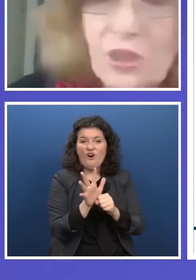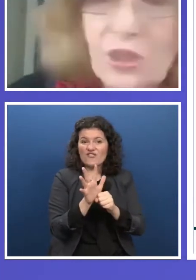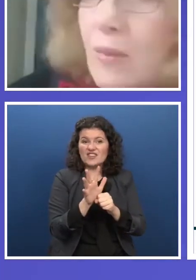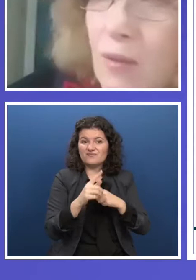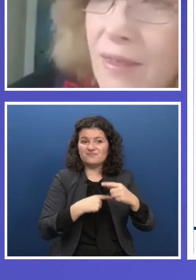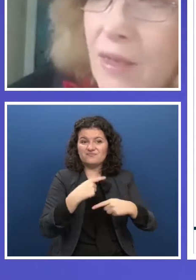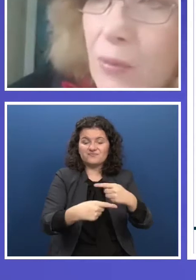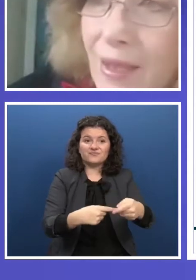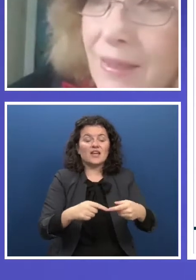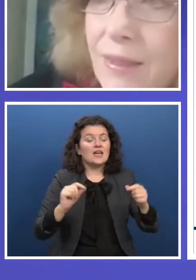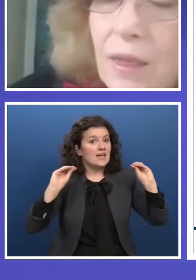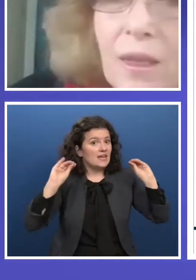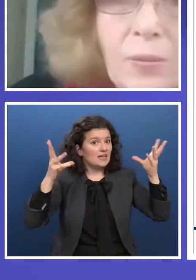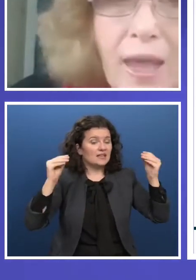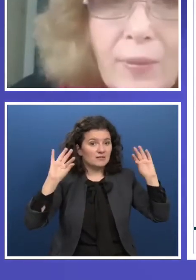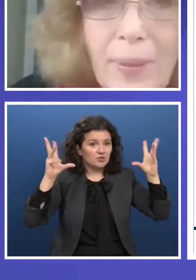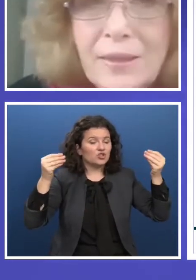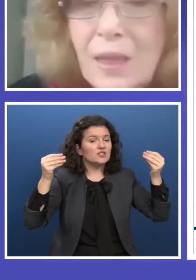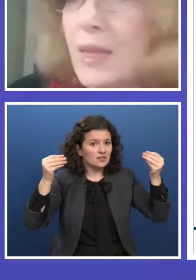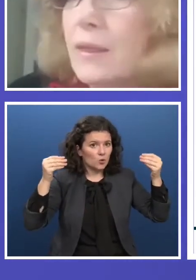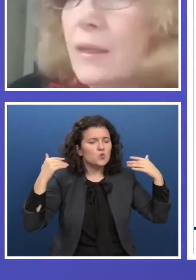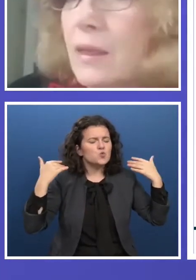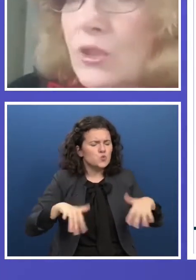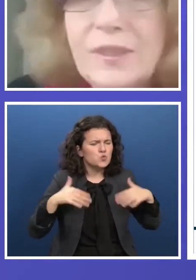emergency, ? Men know best. And we have a